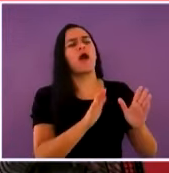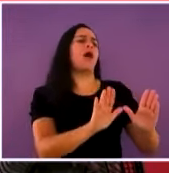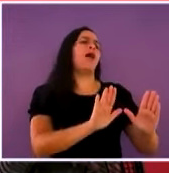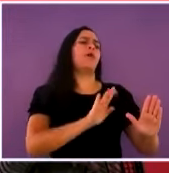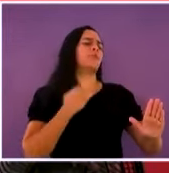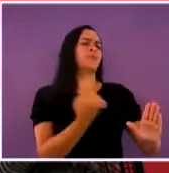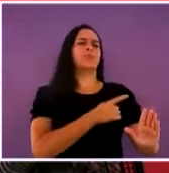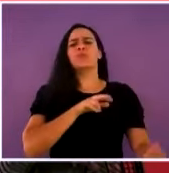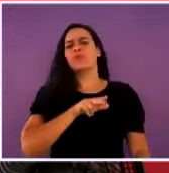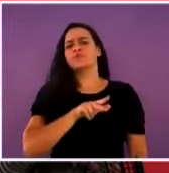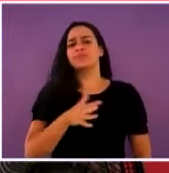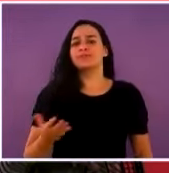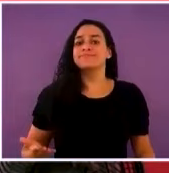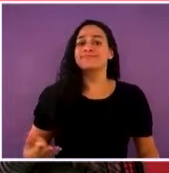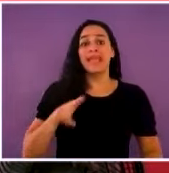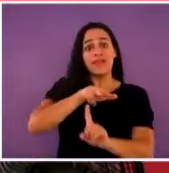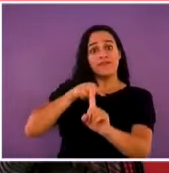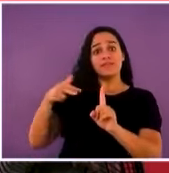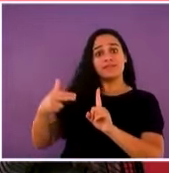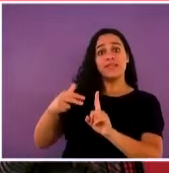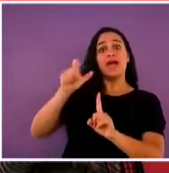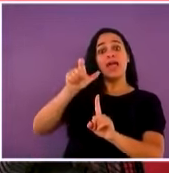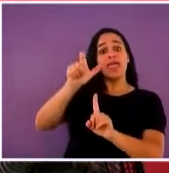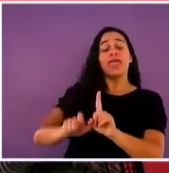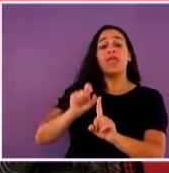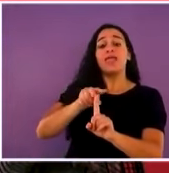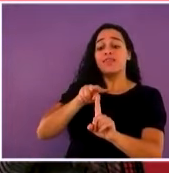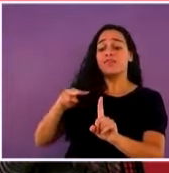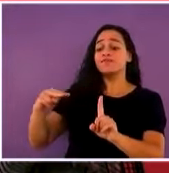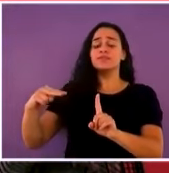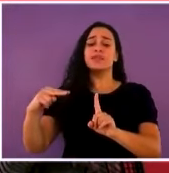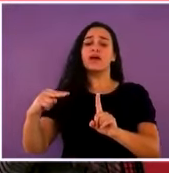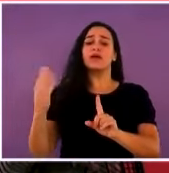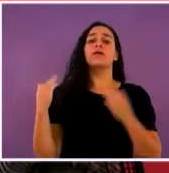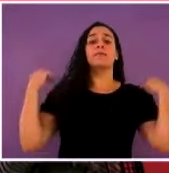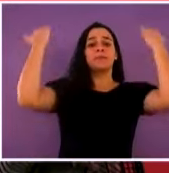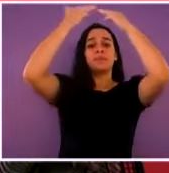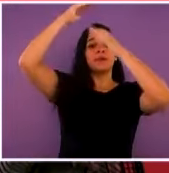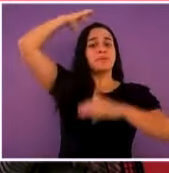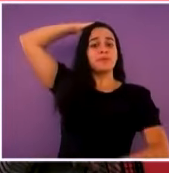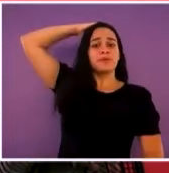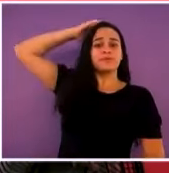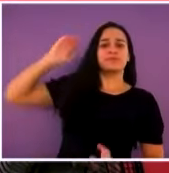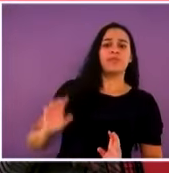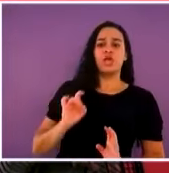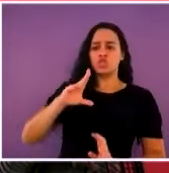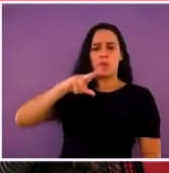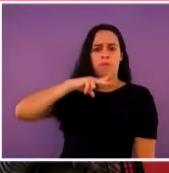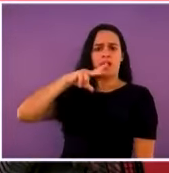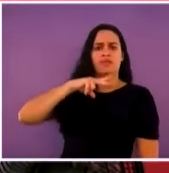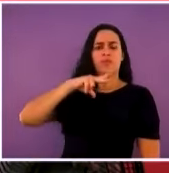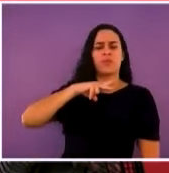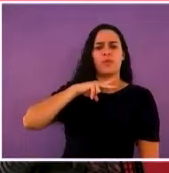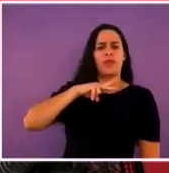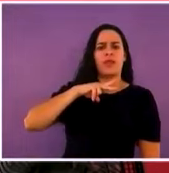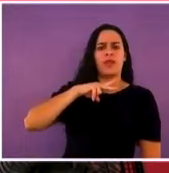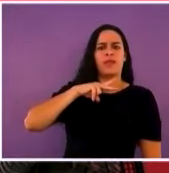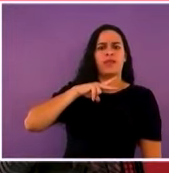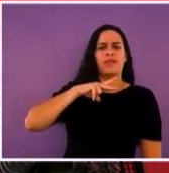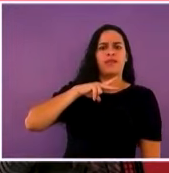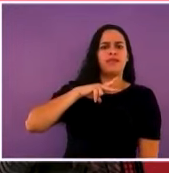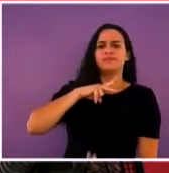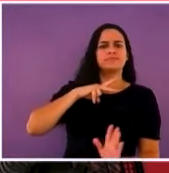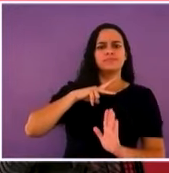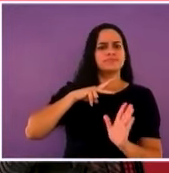do Papa Francisco. And it's not his own peculiar vision. Não é somente a sua visão peculiar. But it goes back to the